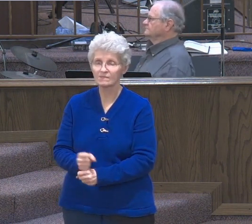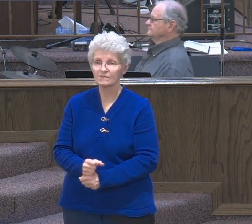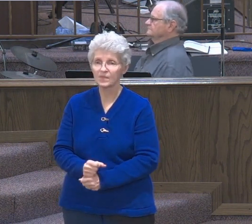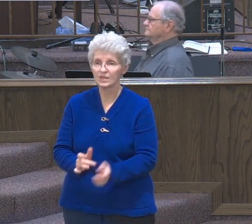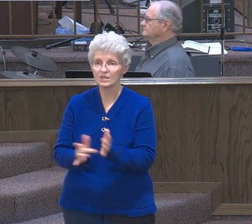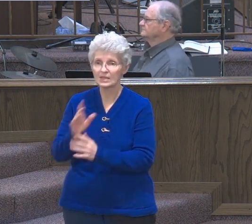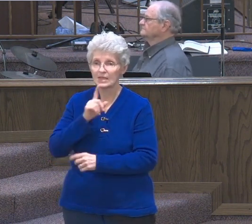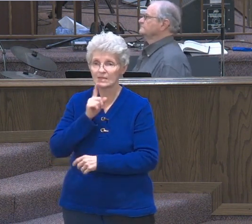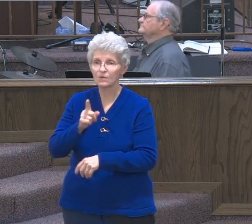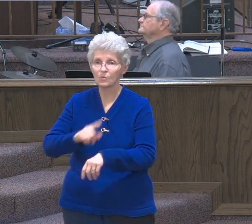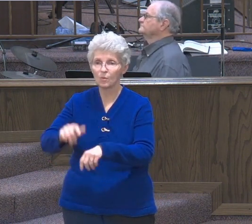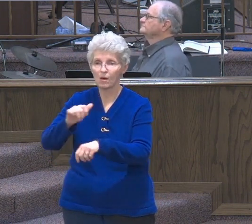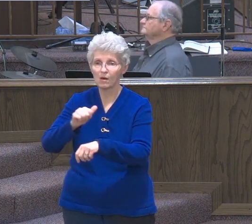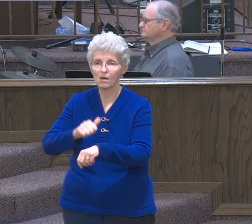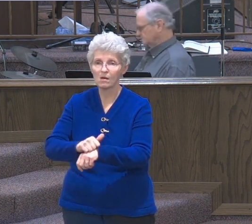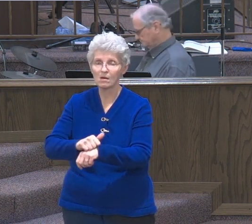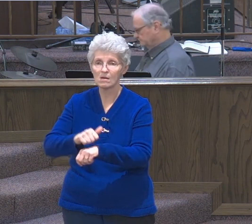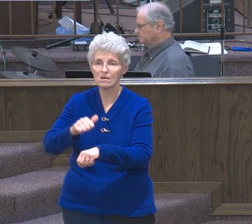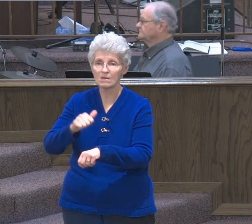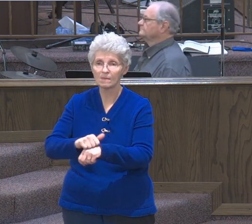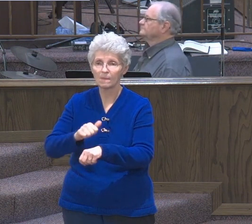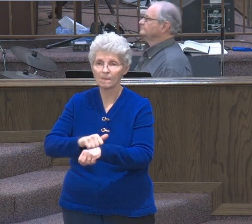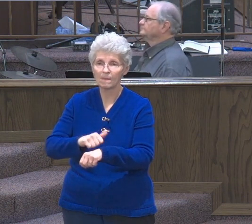ages, Jesus is the rock.